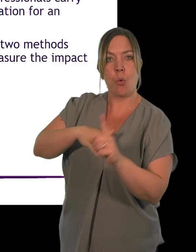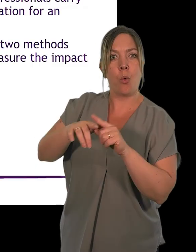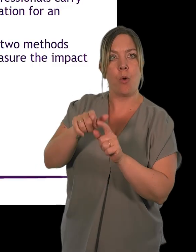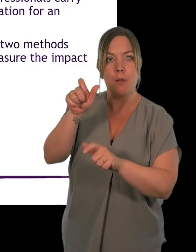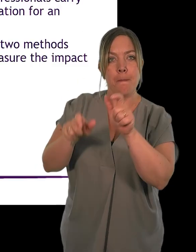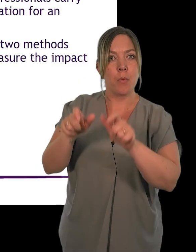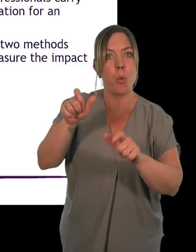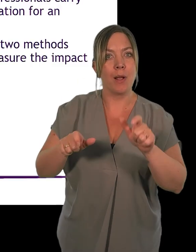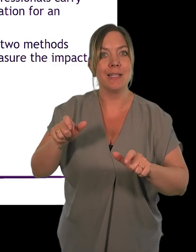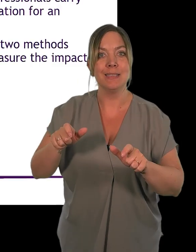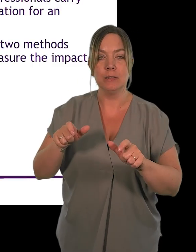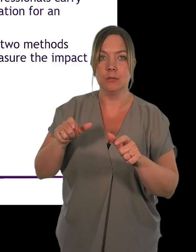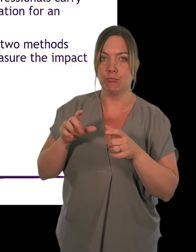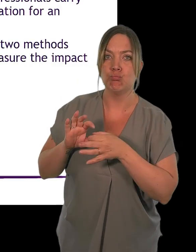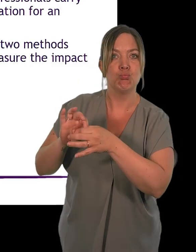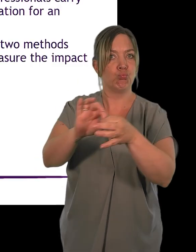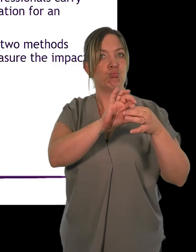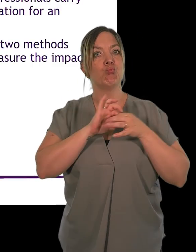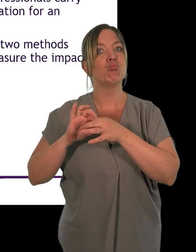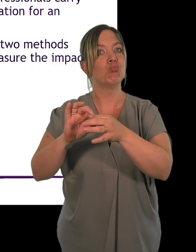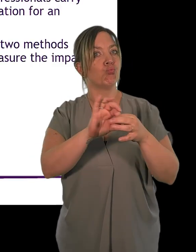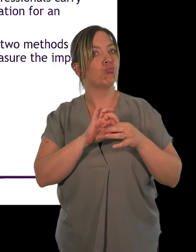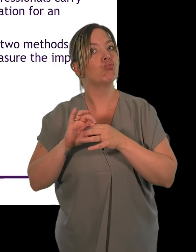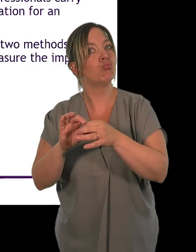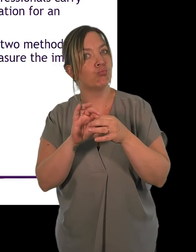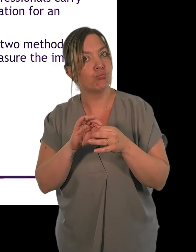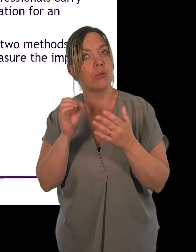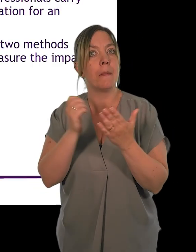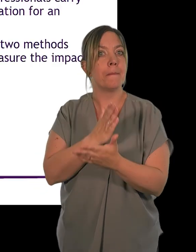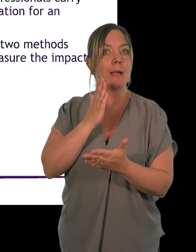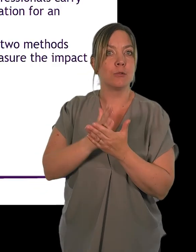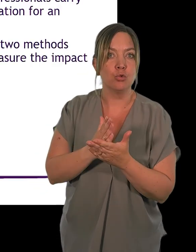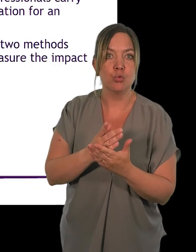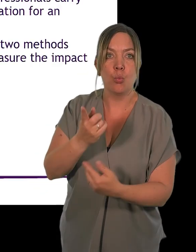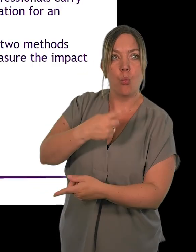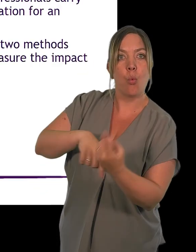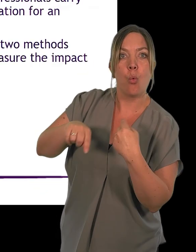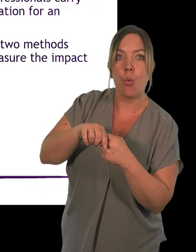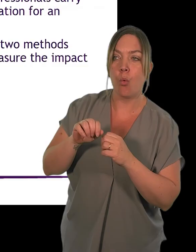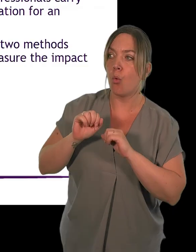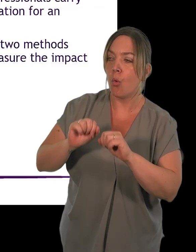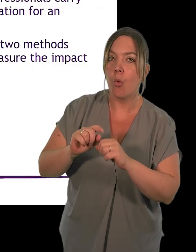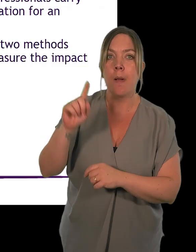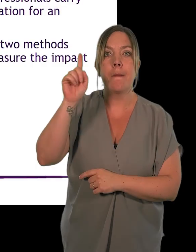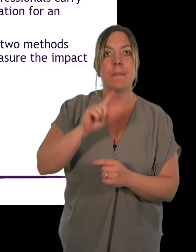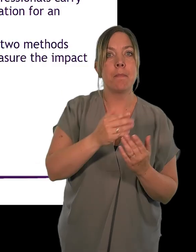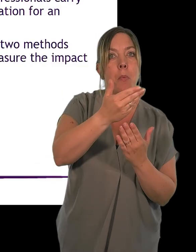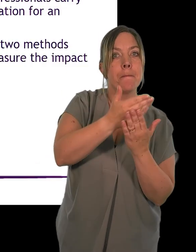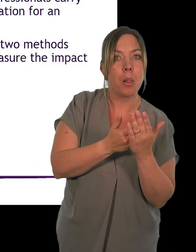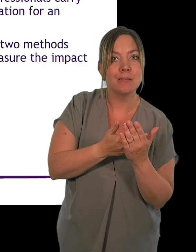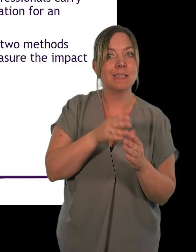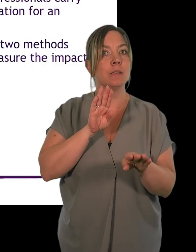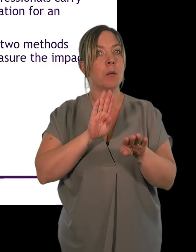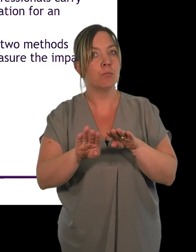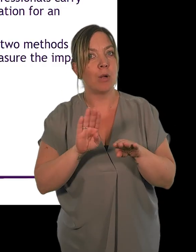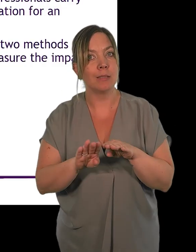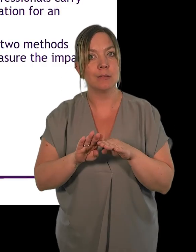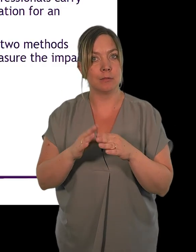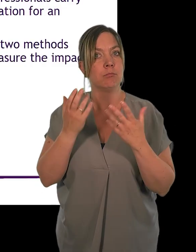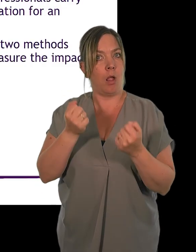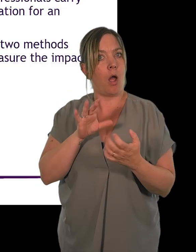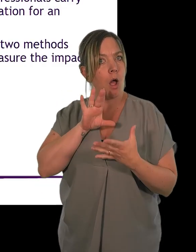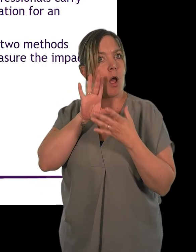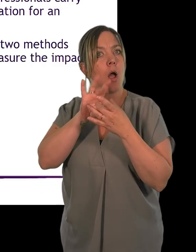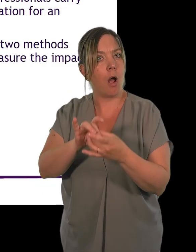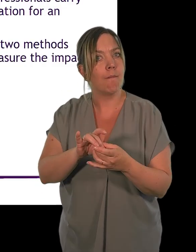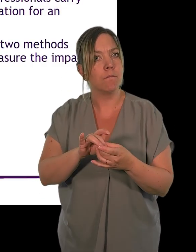employee relations climate, such as making sure that people policies and practices are